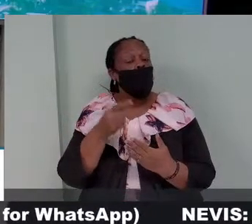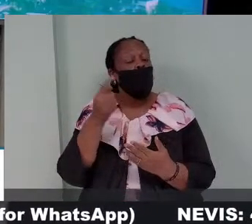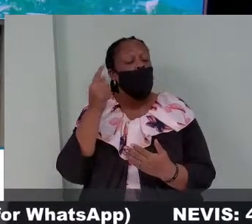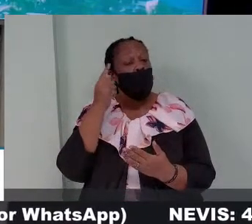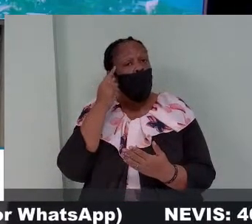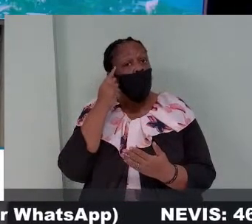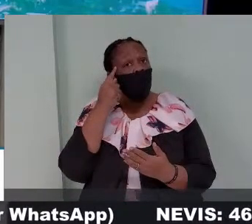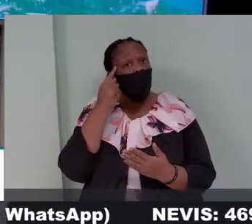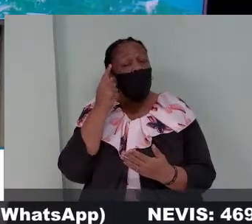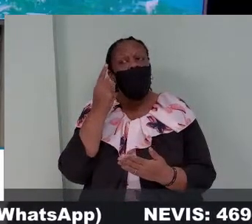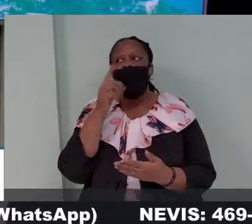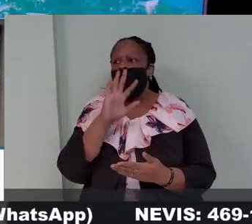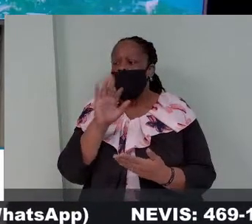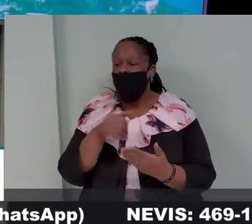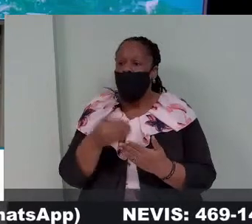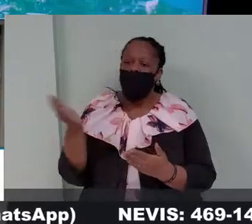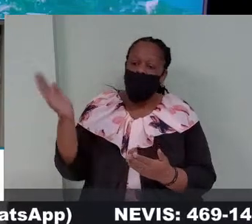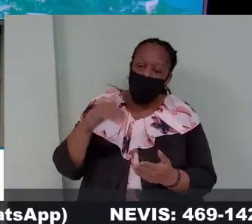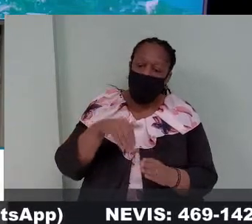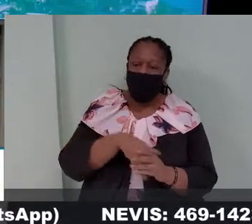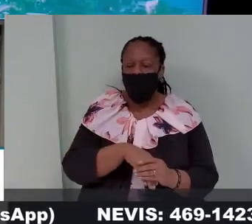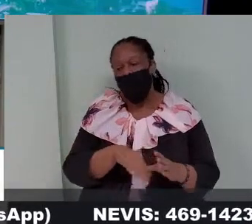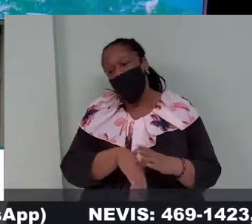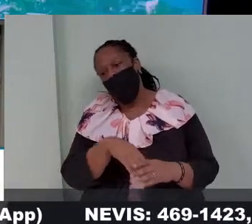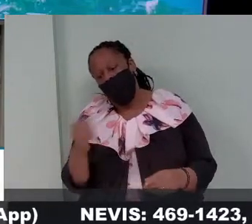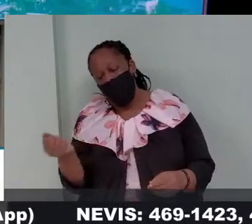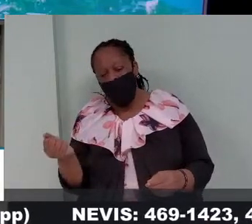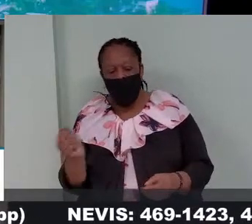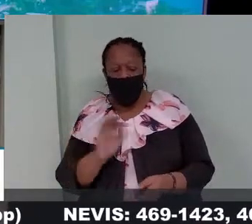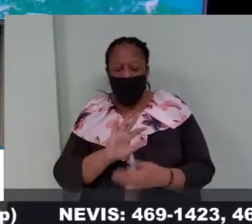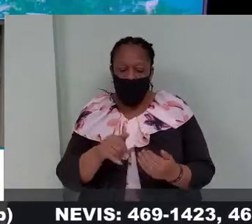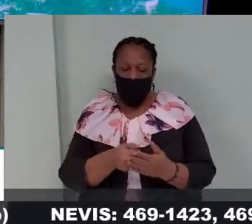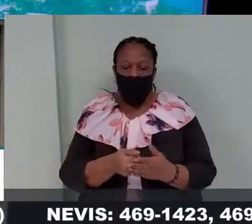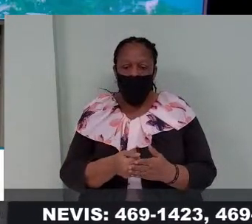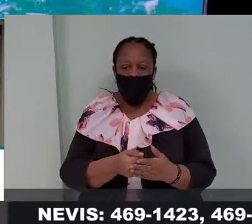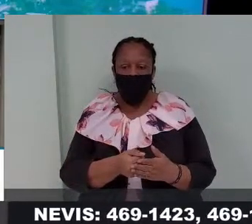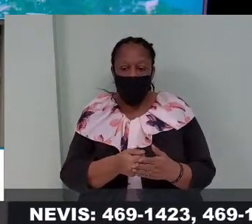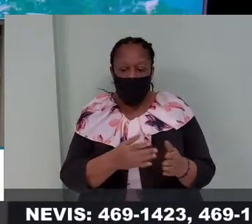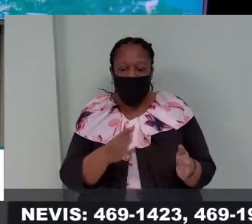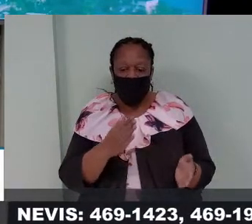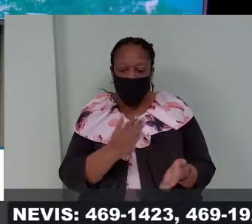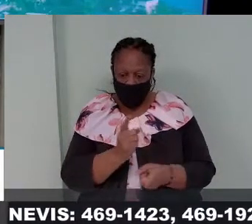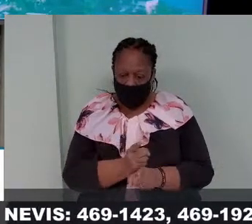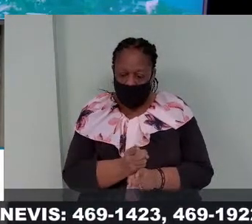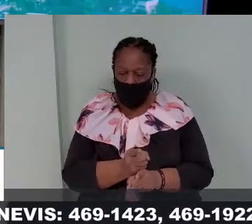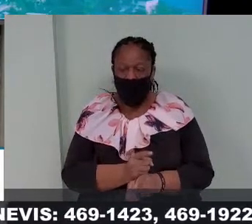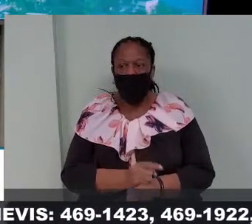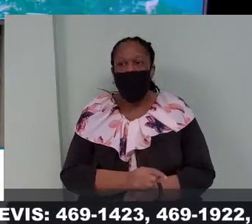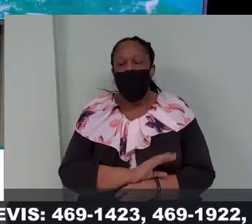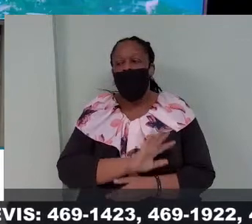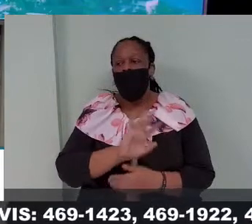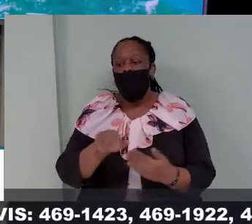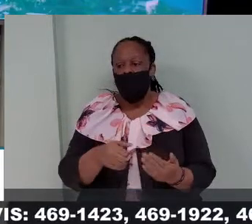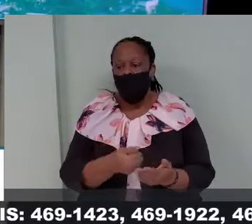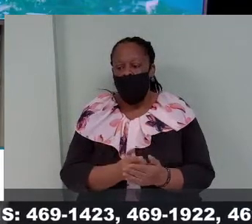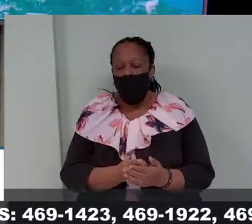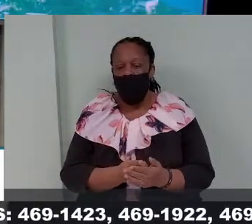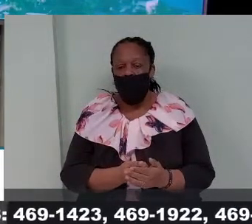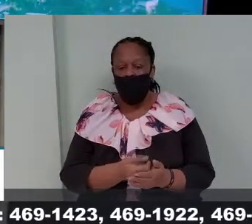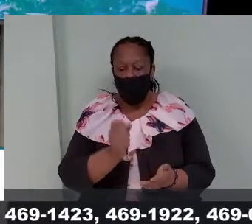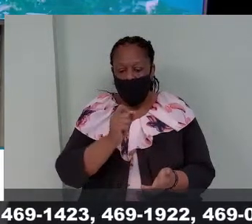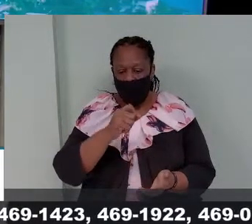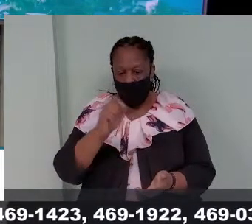protocols are satisfactorily in place and all the gaps are filled, permission for events over the next 30 days